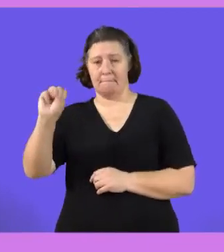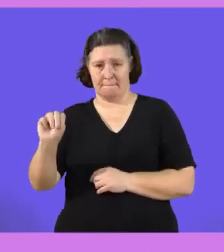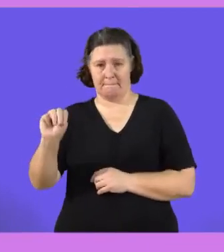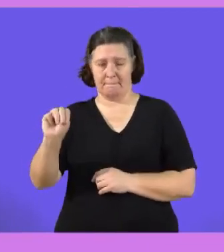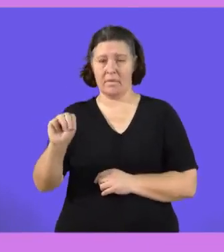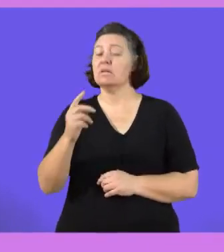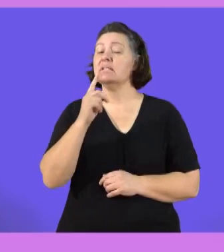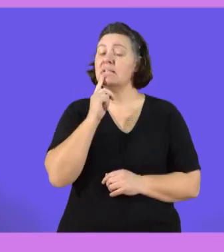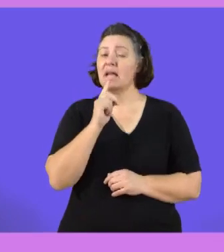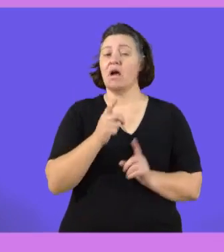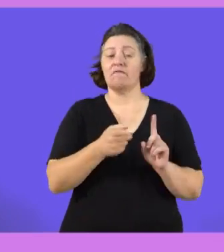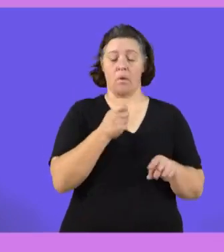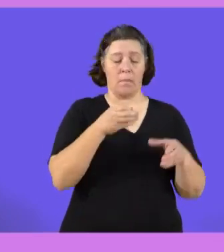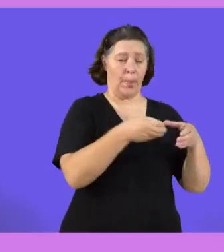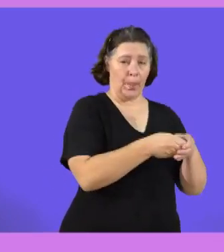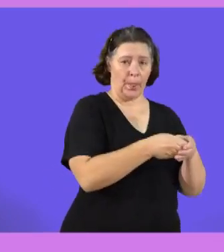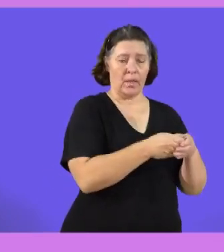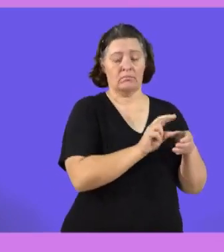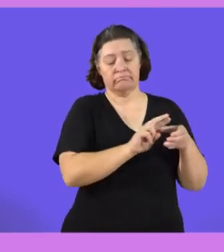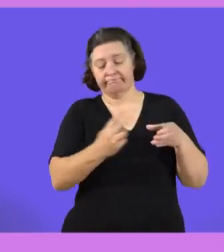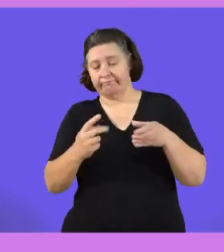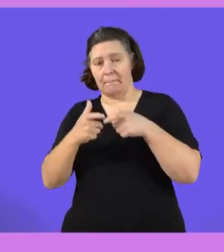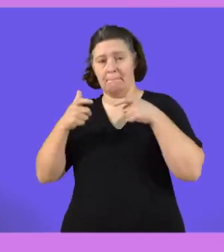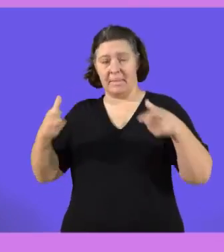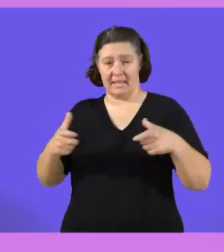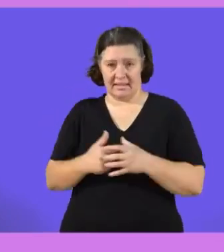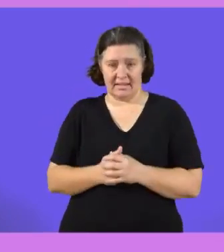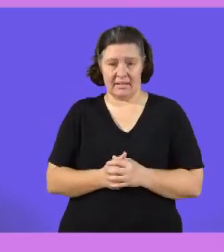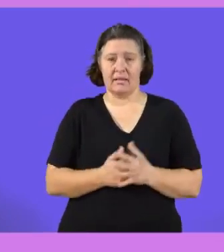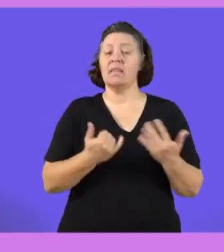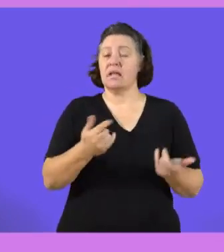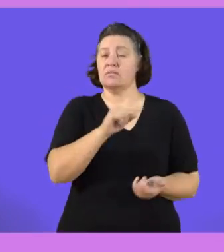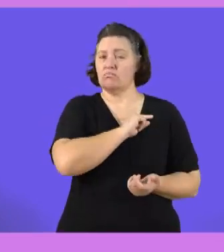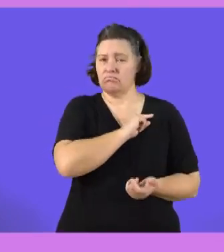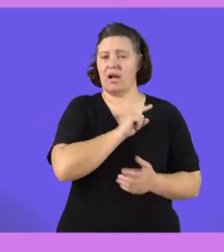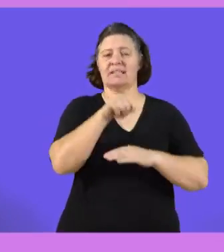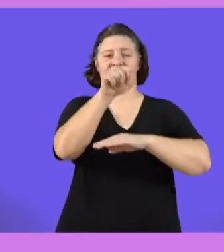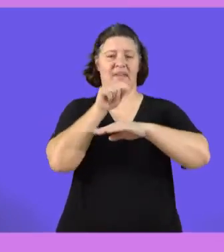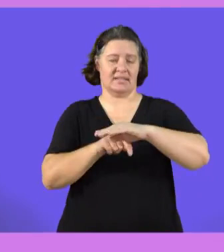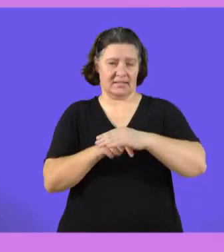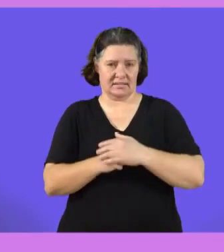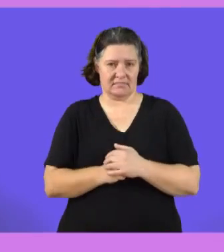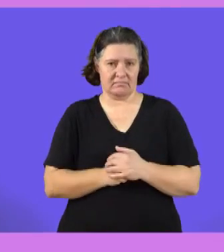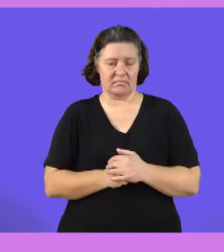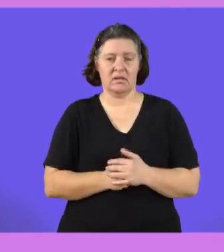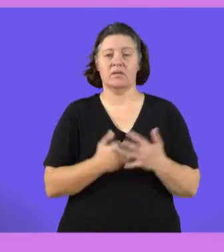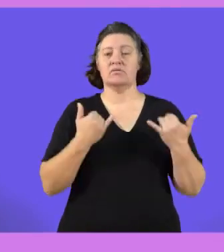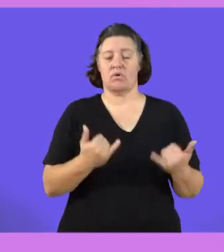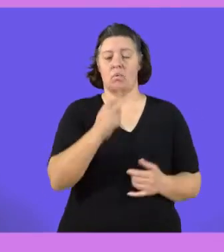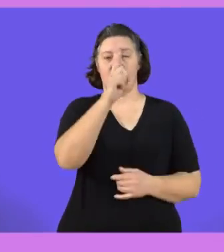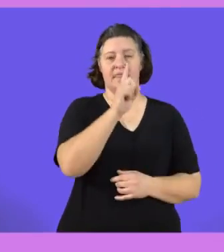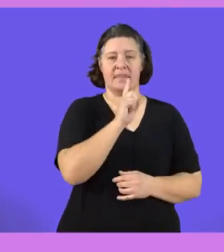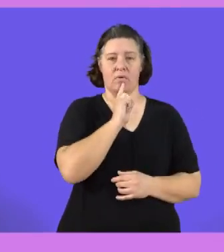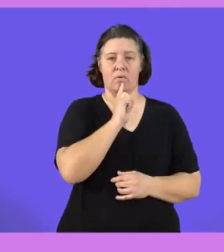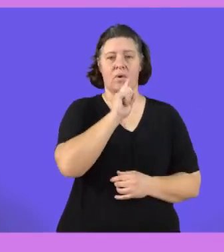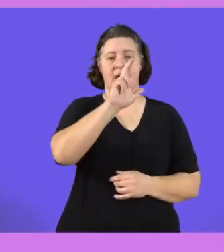kilometers. Now, we said we are converting from small to big, right? And therefore, we have to divide. So what will happen now? I'll take